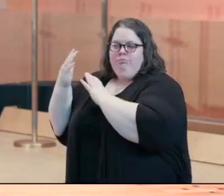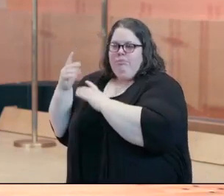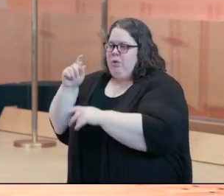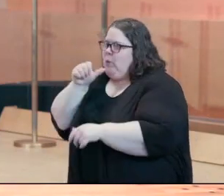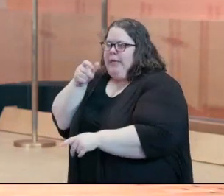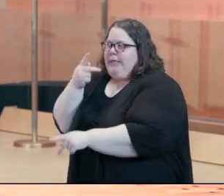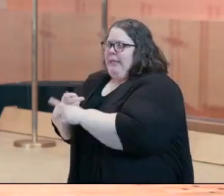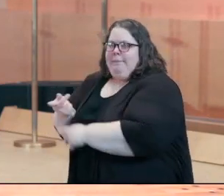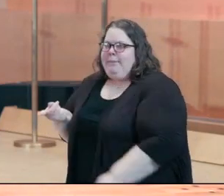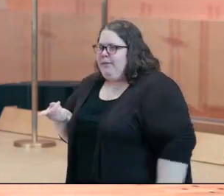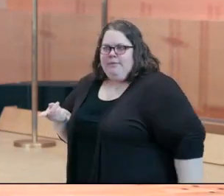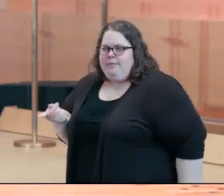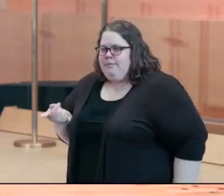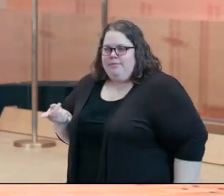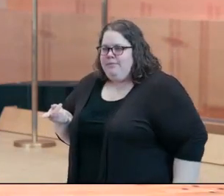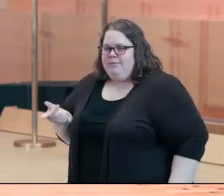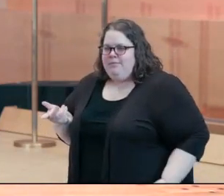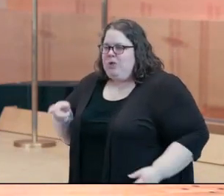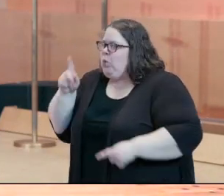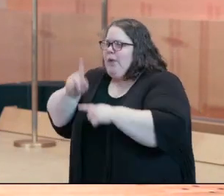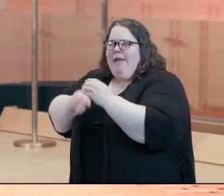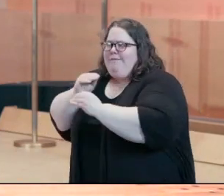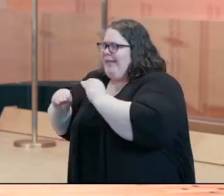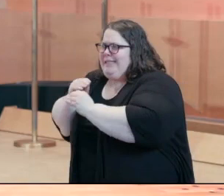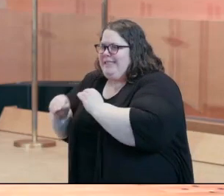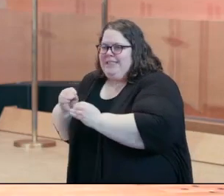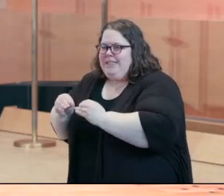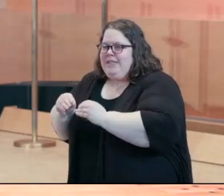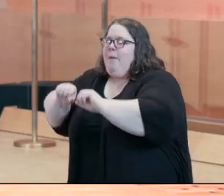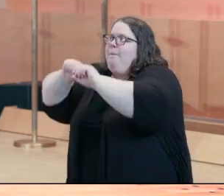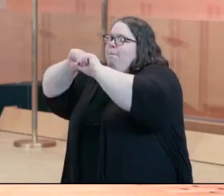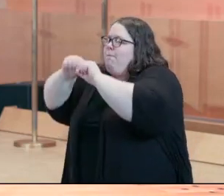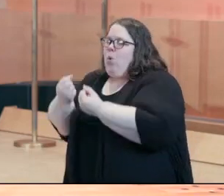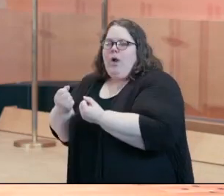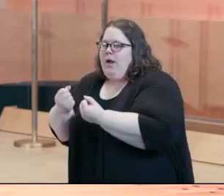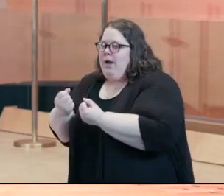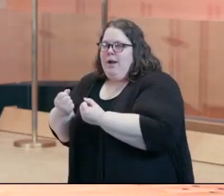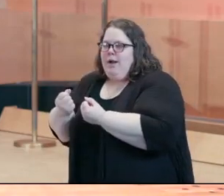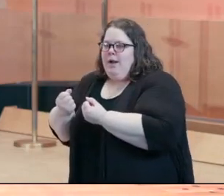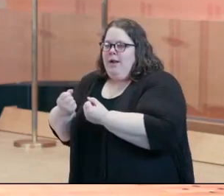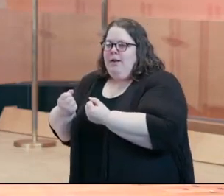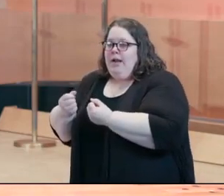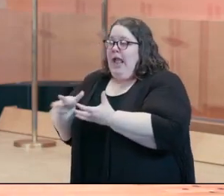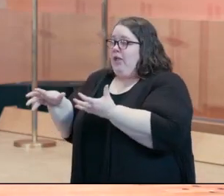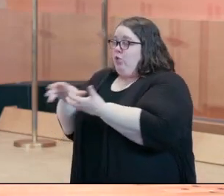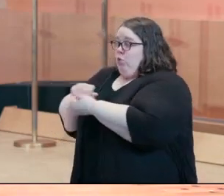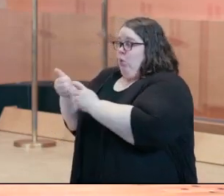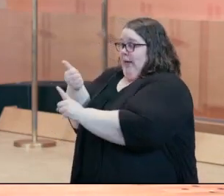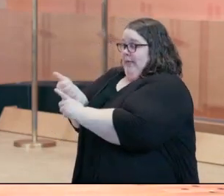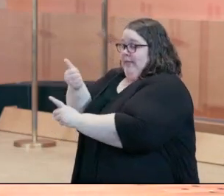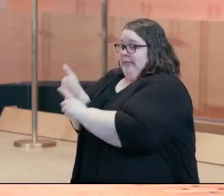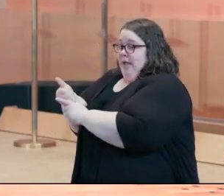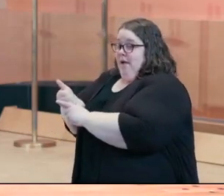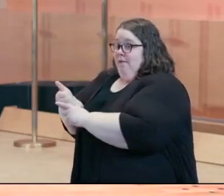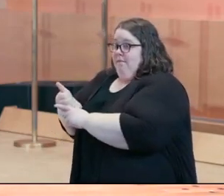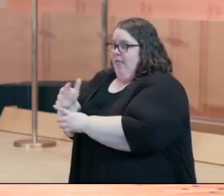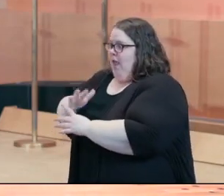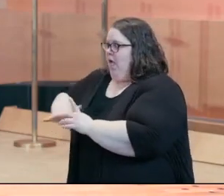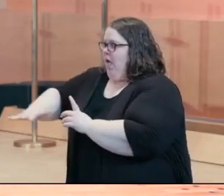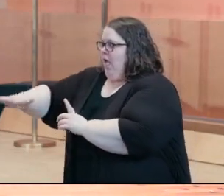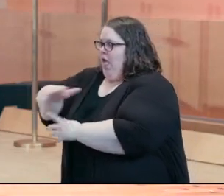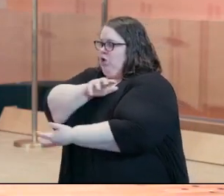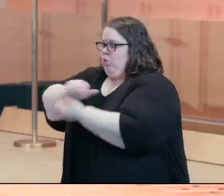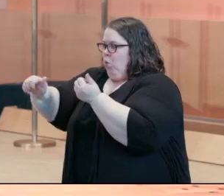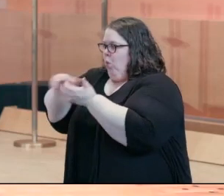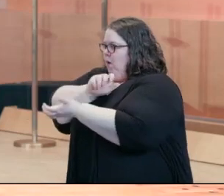You're not going to try to do some little fix for it. It's busted, and not only is it destroying itself, it's destroying everything near it, and it's